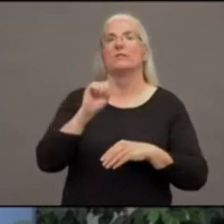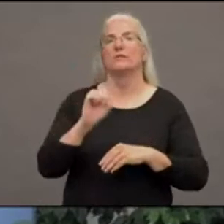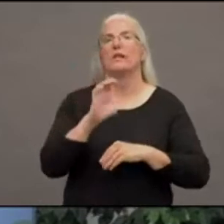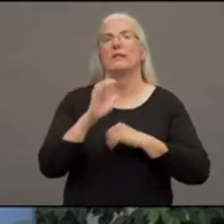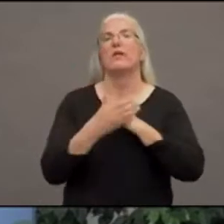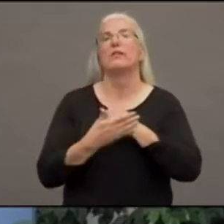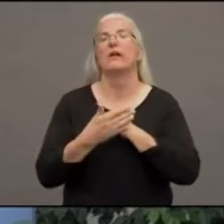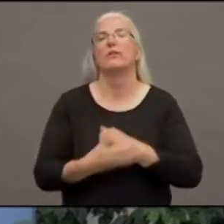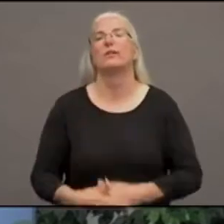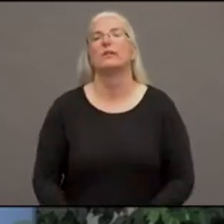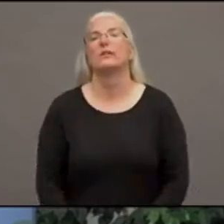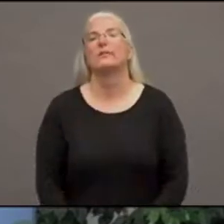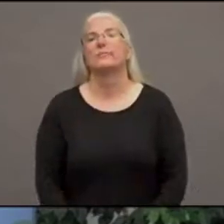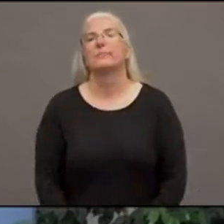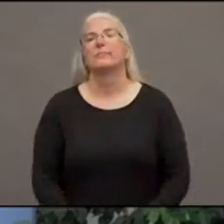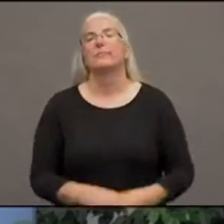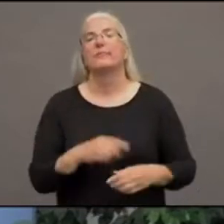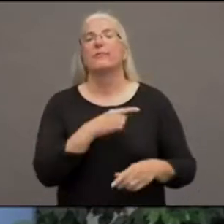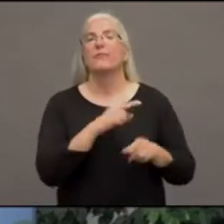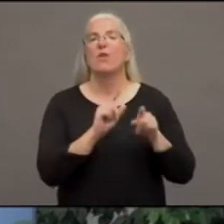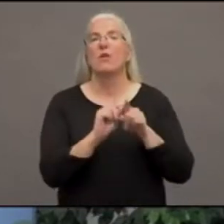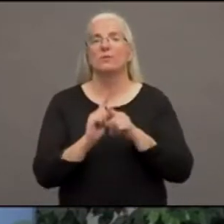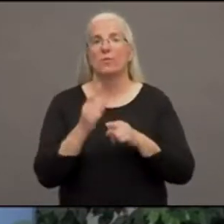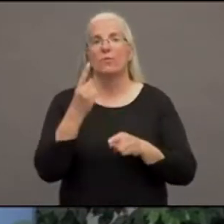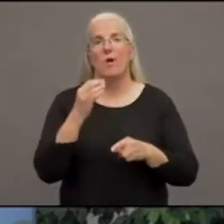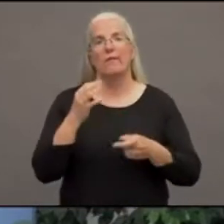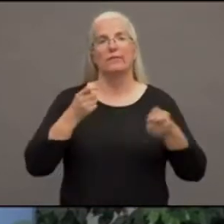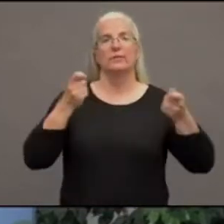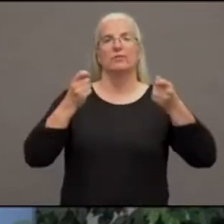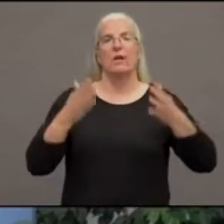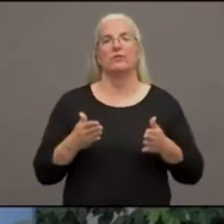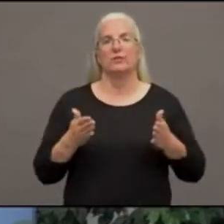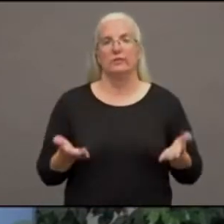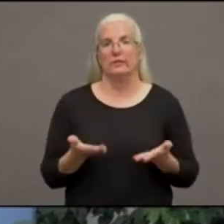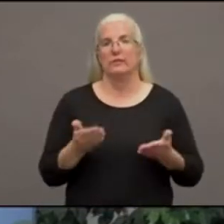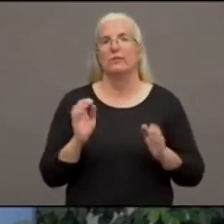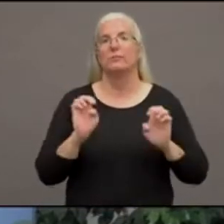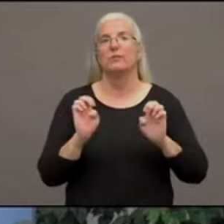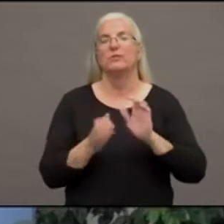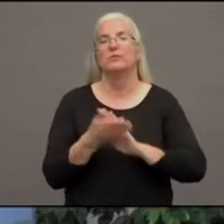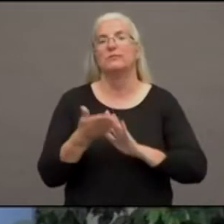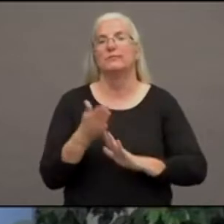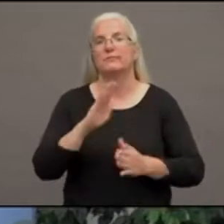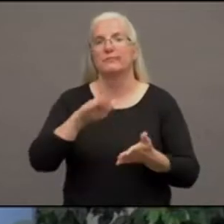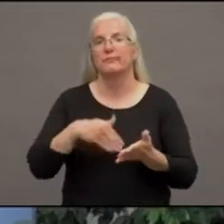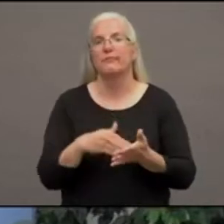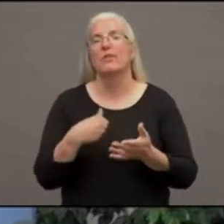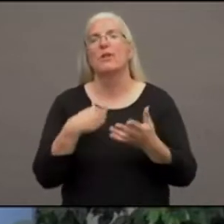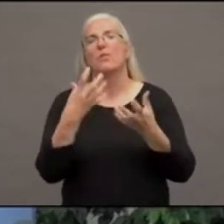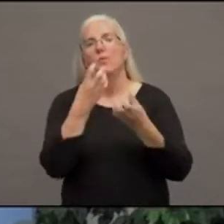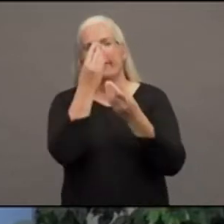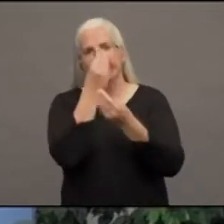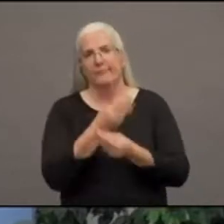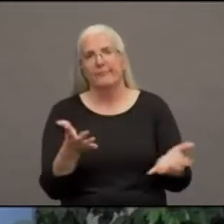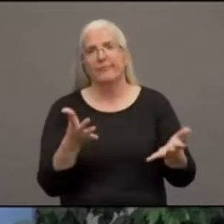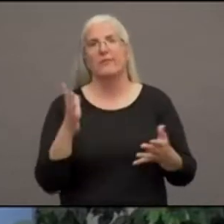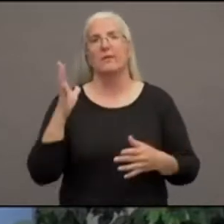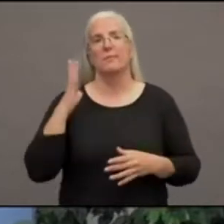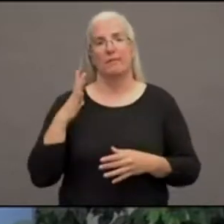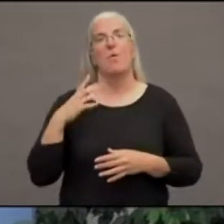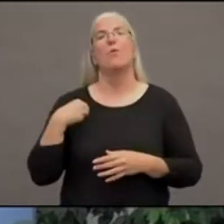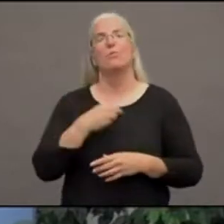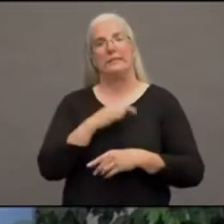directors of the Emergency Operations Center. Just to note that we were actually wearing face coverings